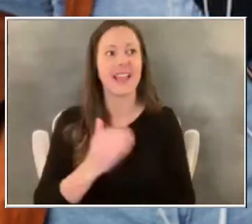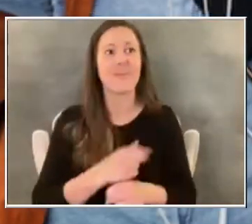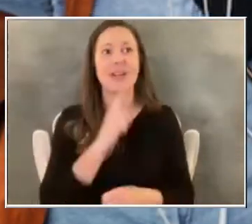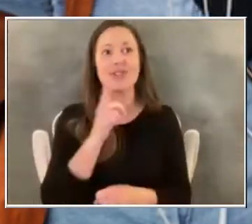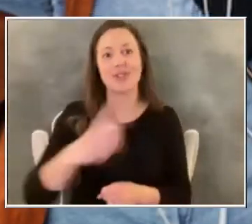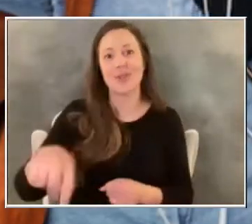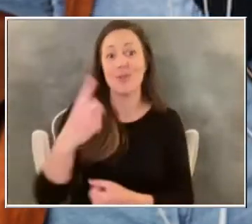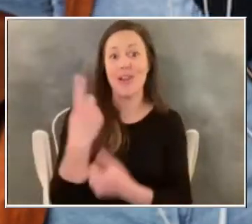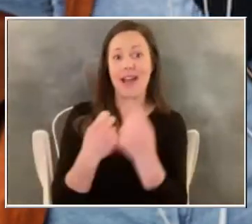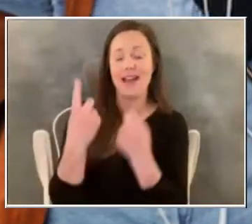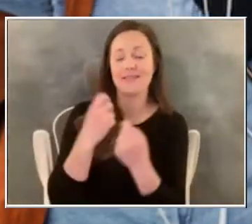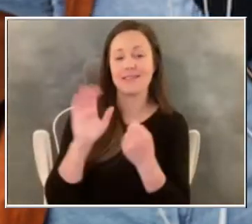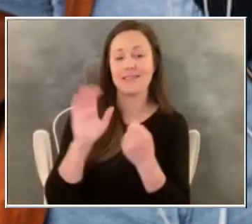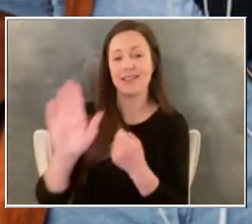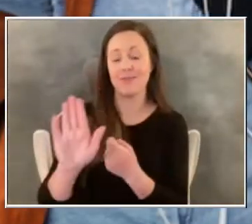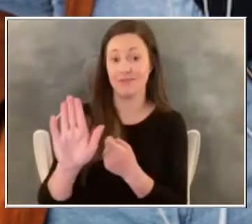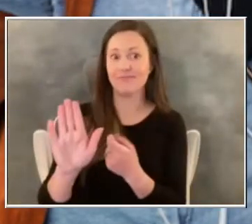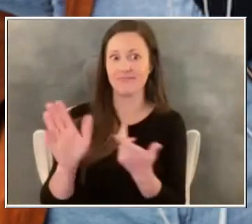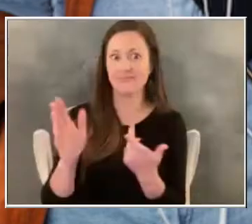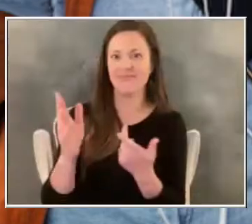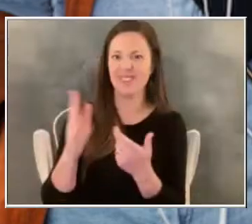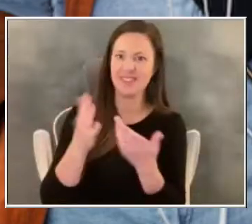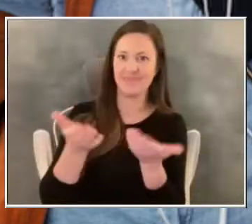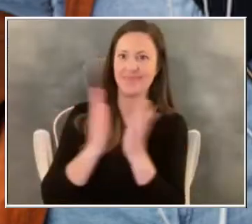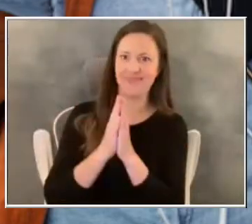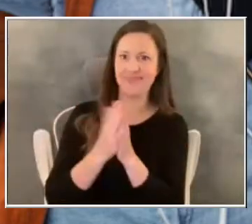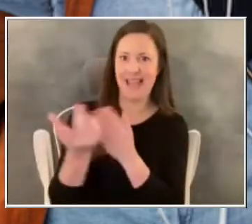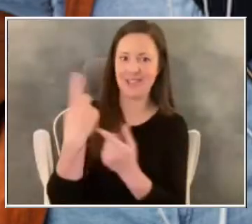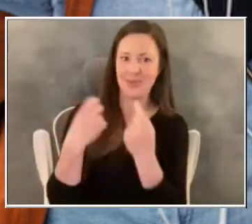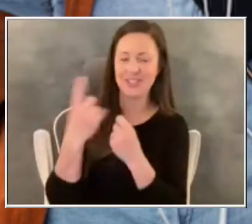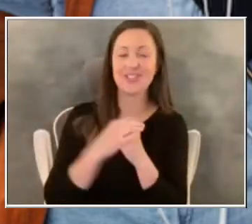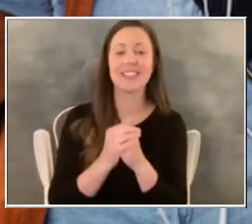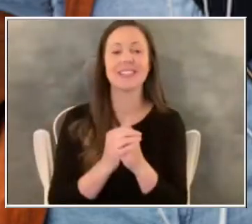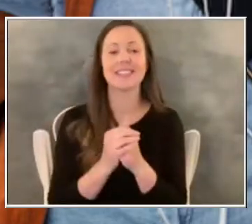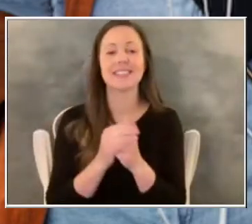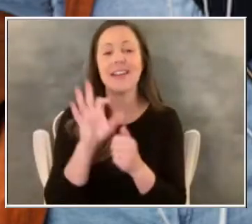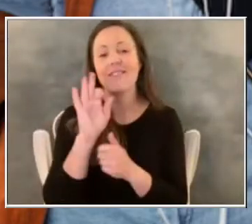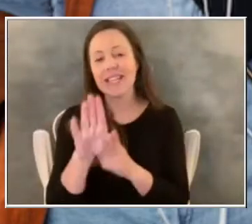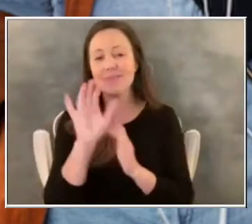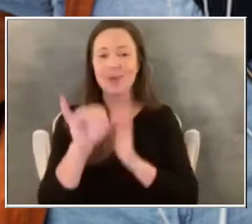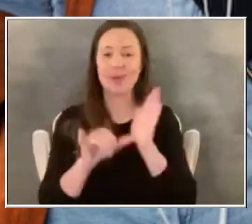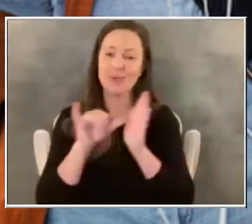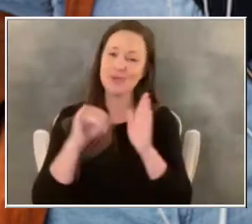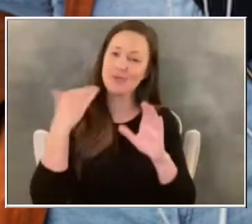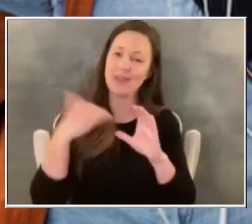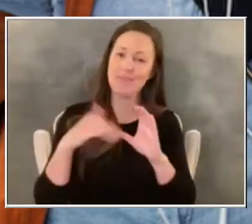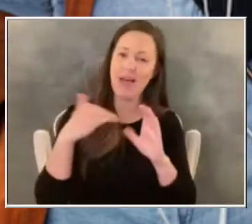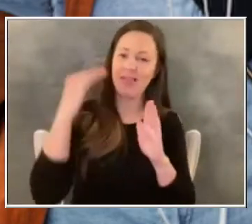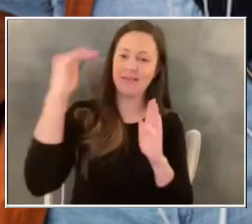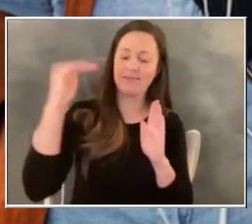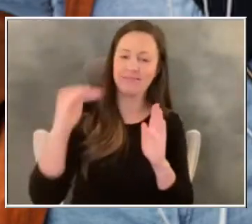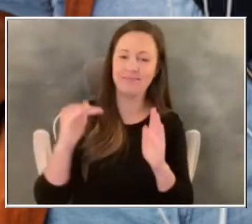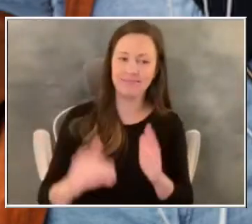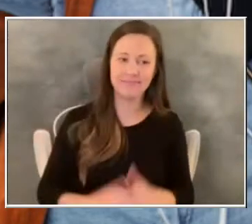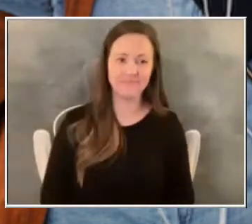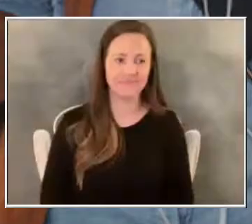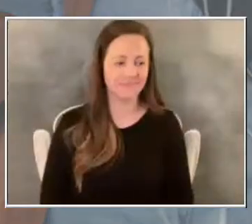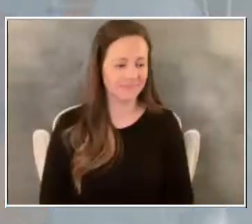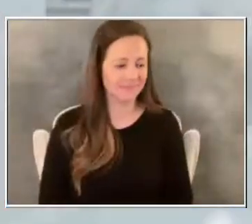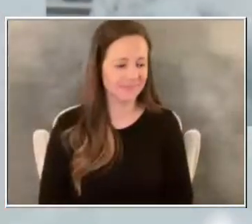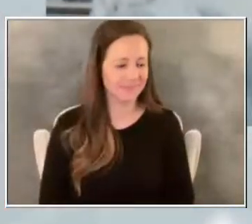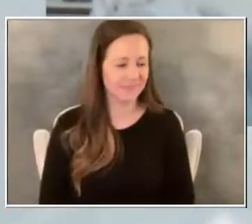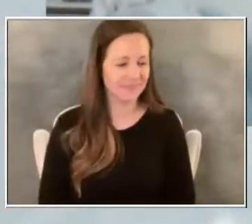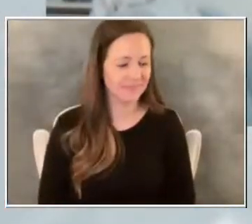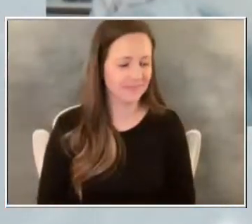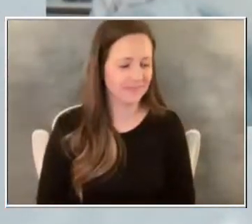You can use the chat on YouTube or Facebook. You can email the Medical News Network. That information is there on your screen. The March of Dimes says